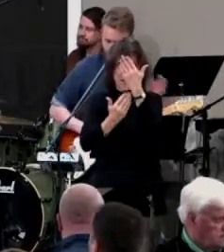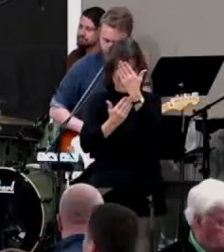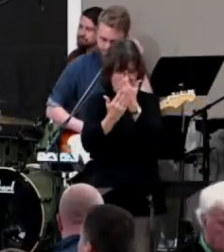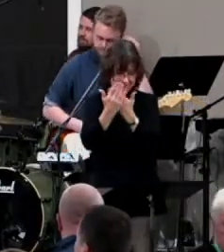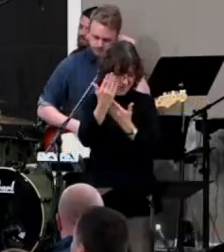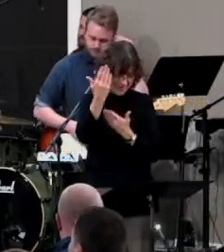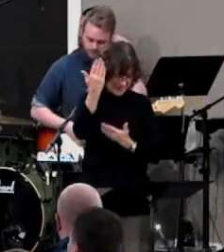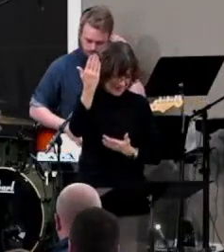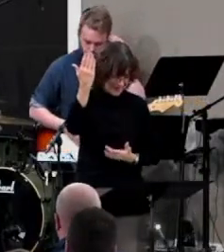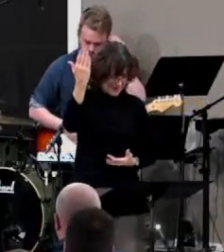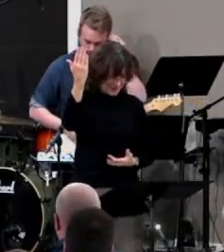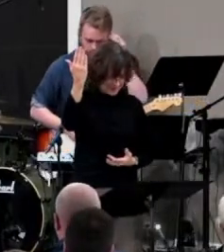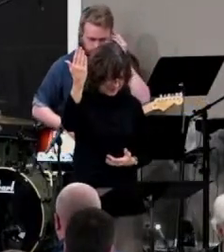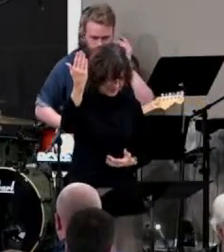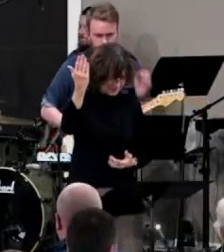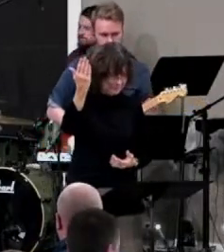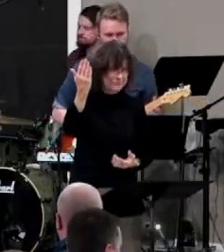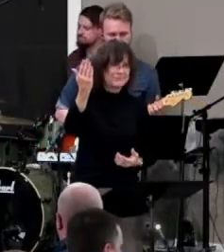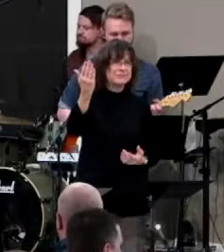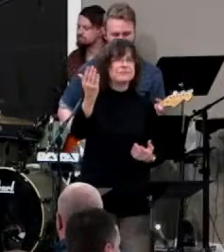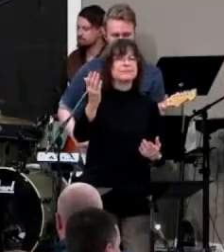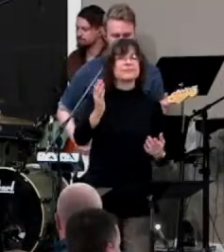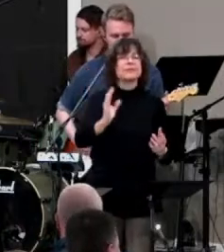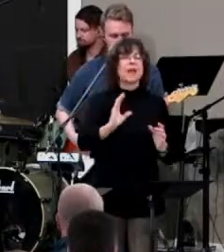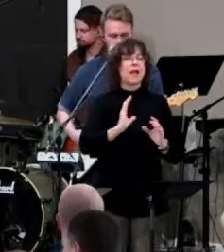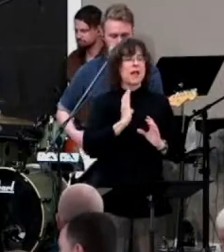your hand.